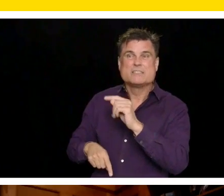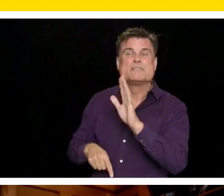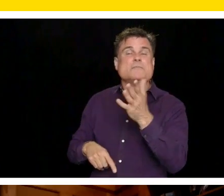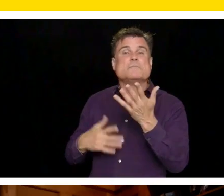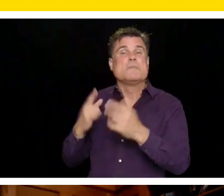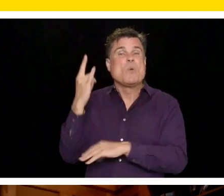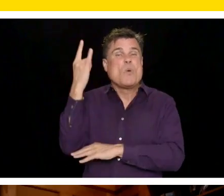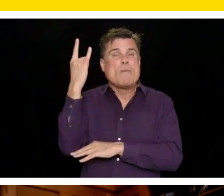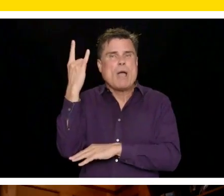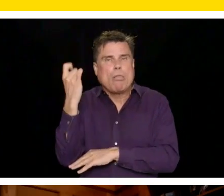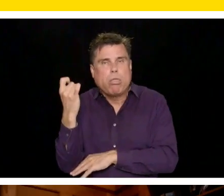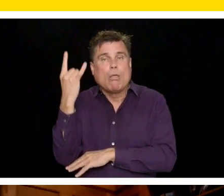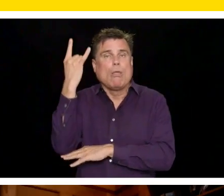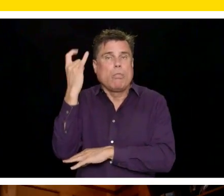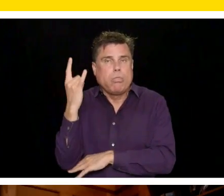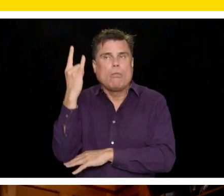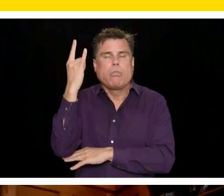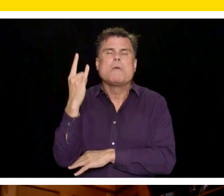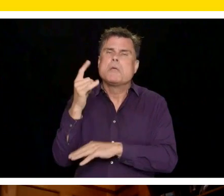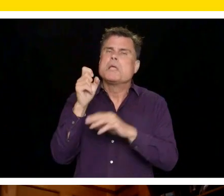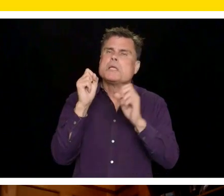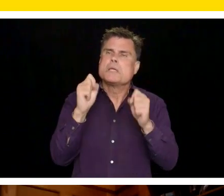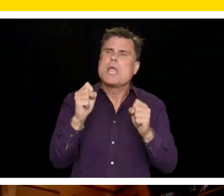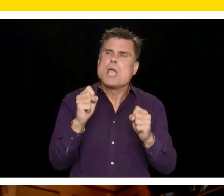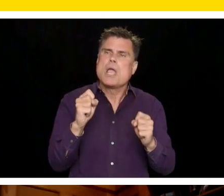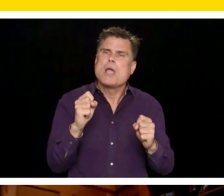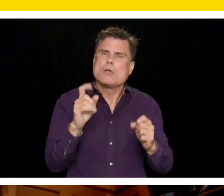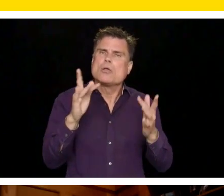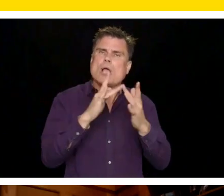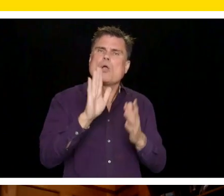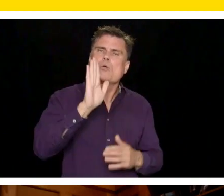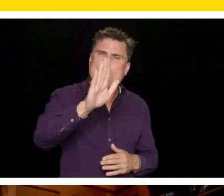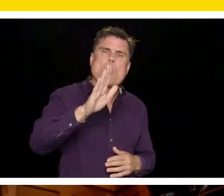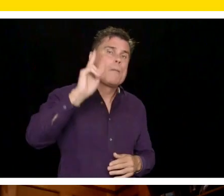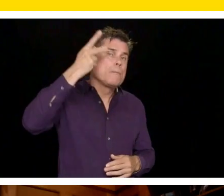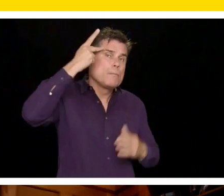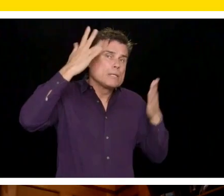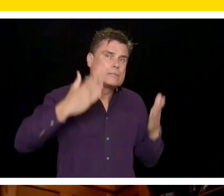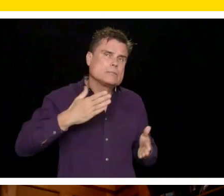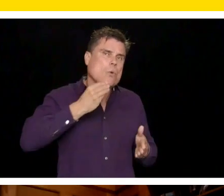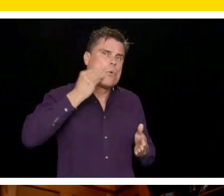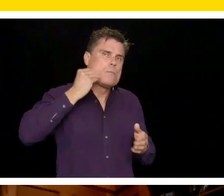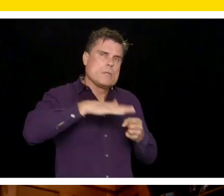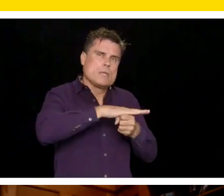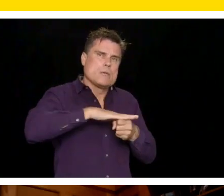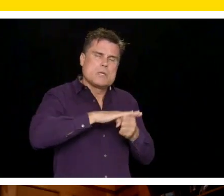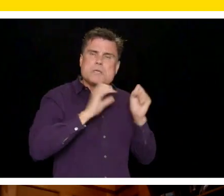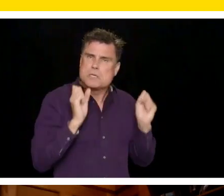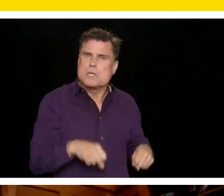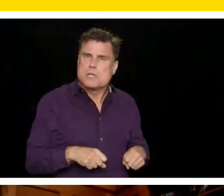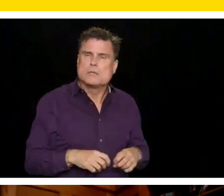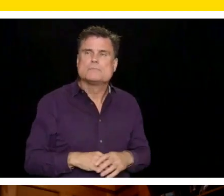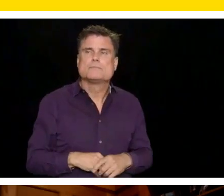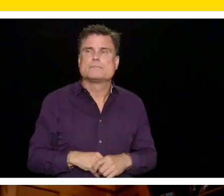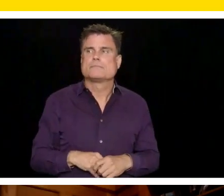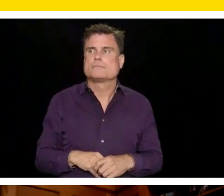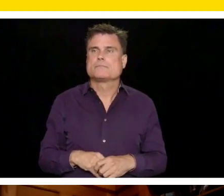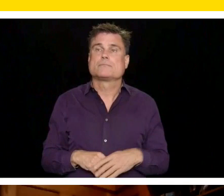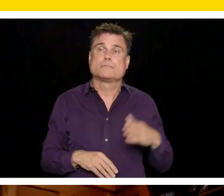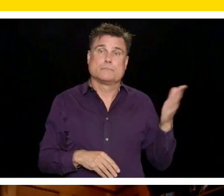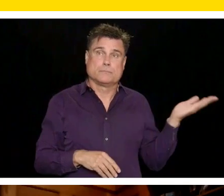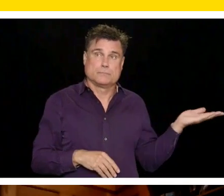next question is actually from someone in Nelson. Oh, so great. Due to